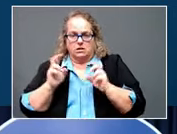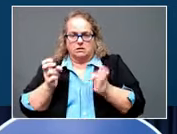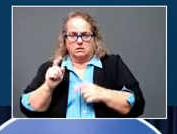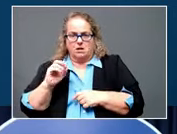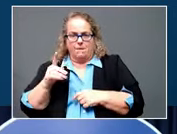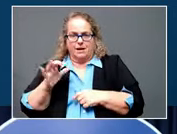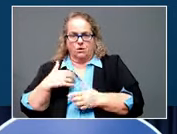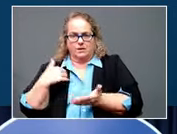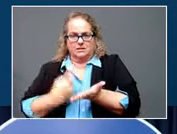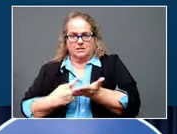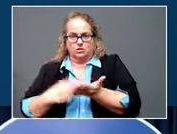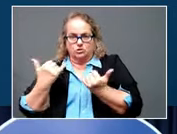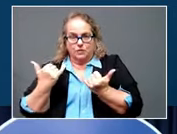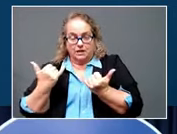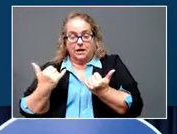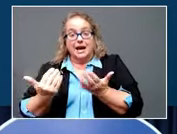the address is